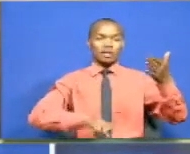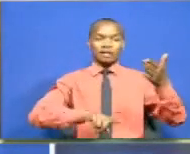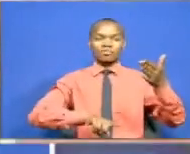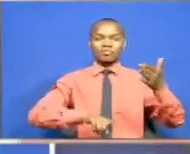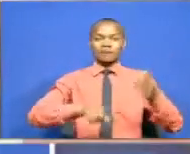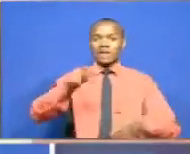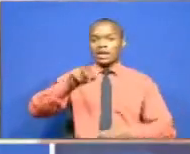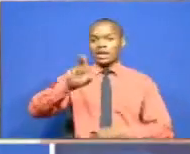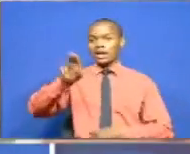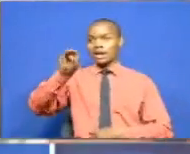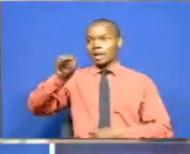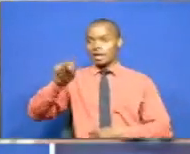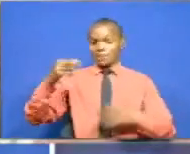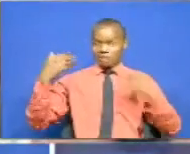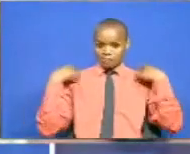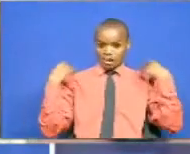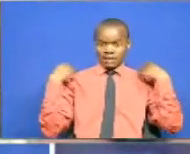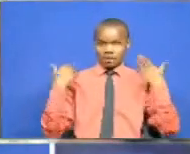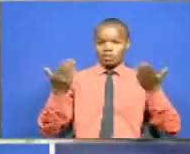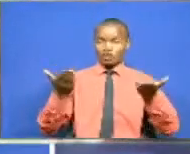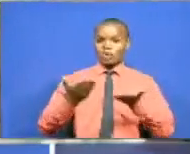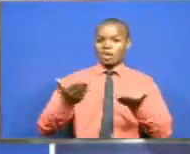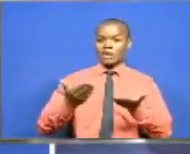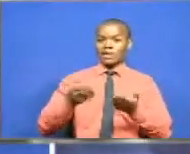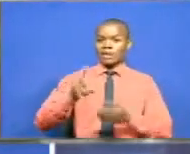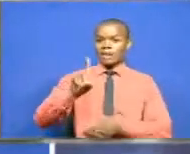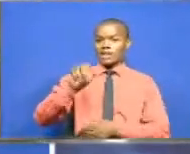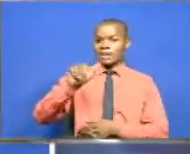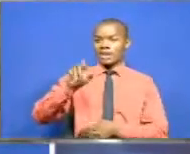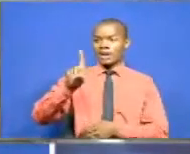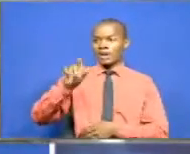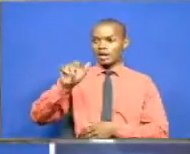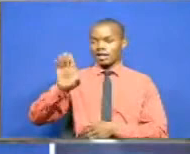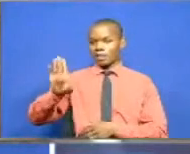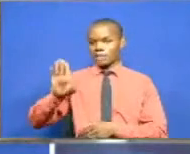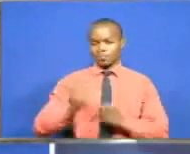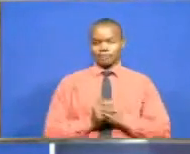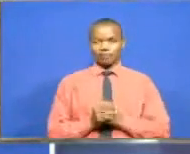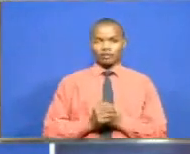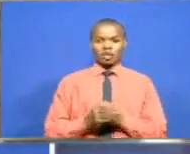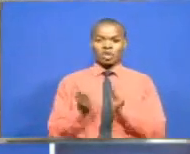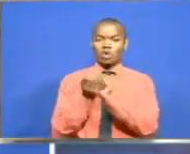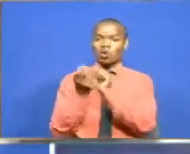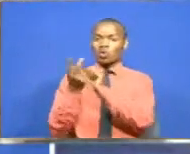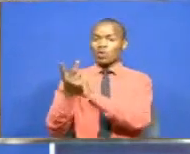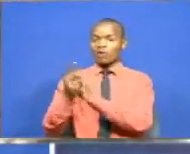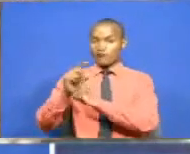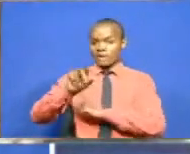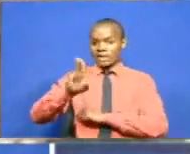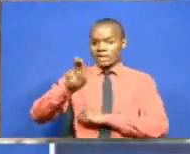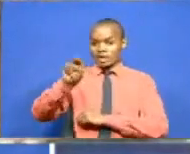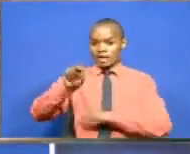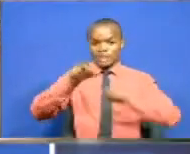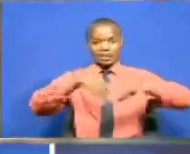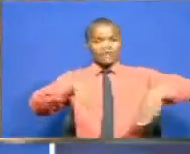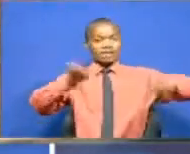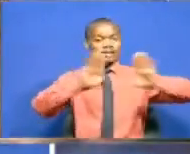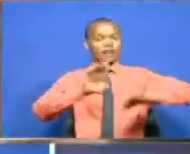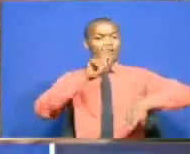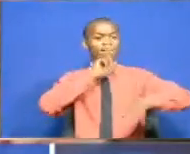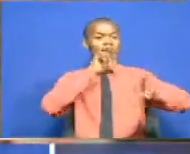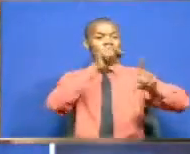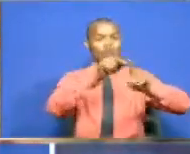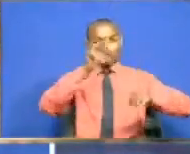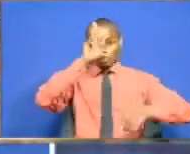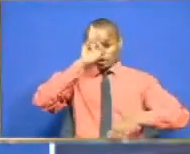ongoing disarmament exercise in Dadaab and other areas of Ngarimara. So far, 12 rifles have been surrendered to security agents in the